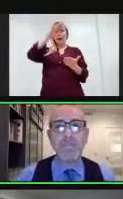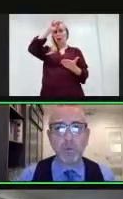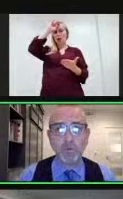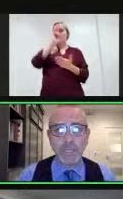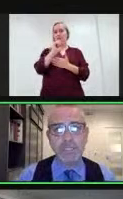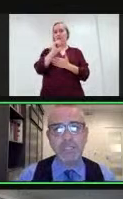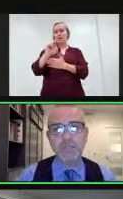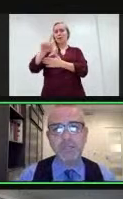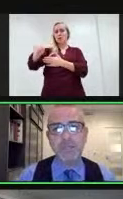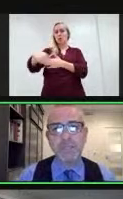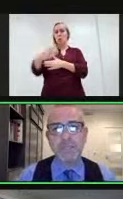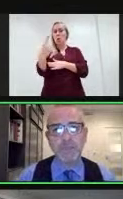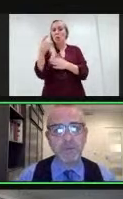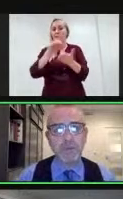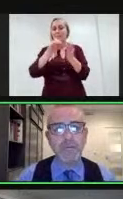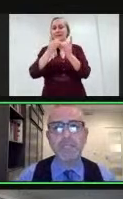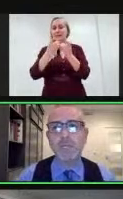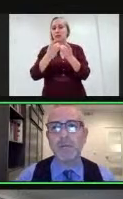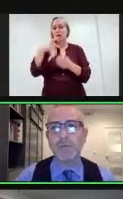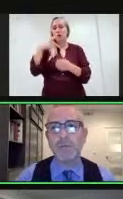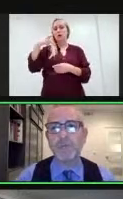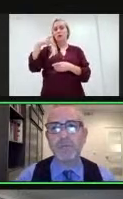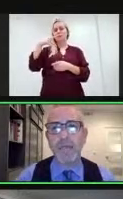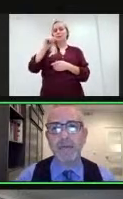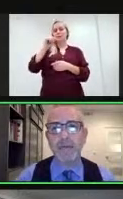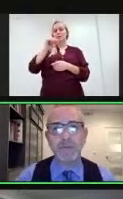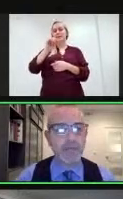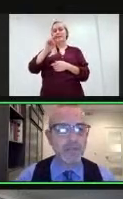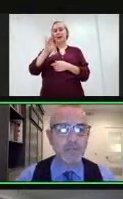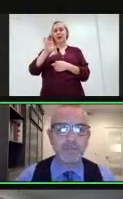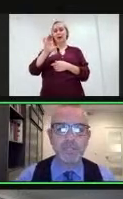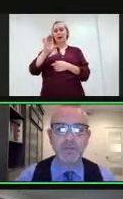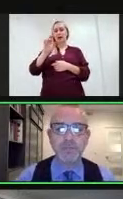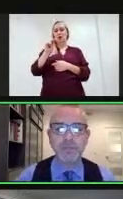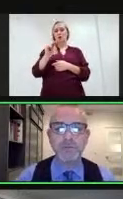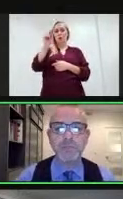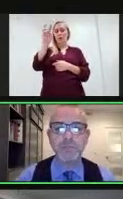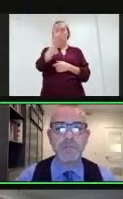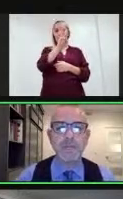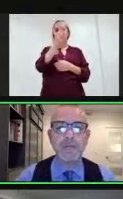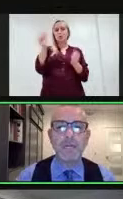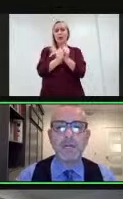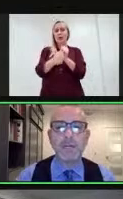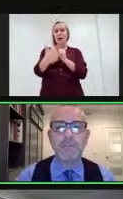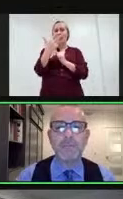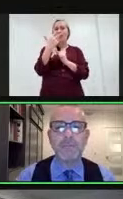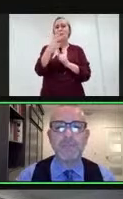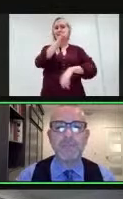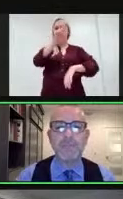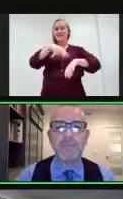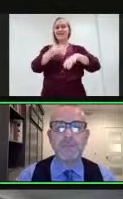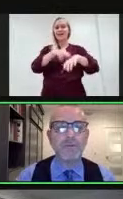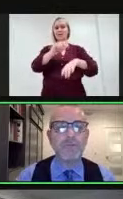Salem-Keizer is the only district in the Pacific Northwest with three AVID National Demonstration Schools.